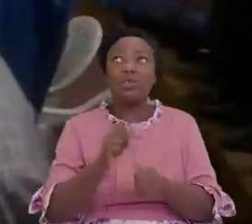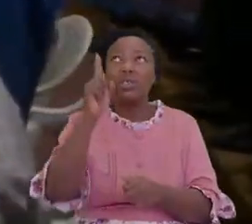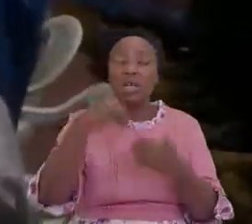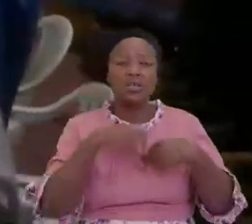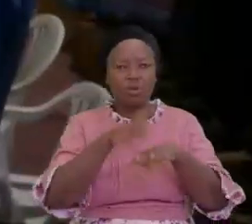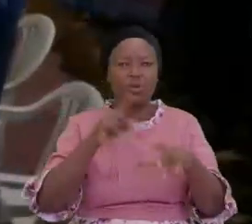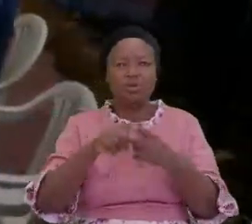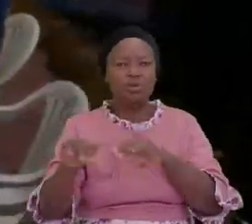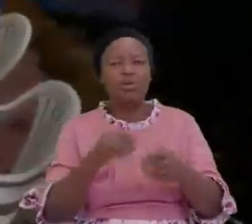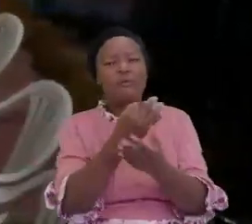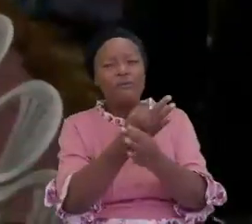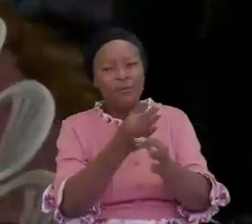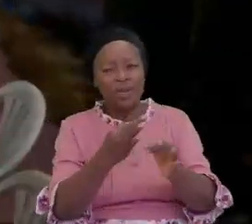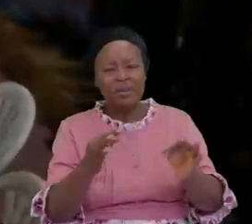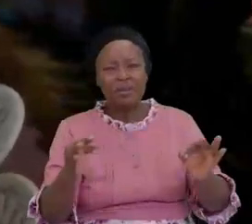Free.